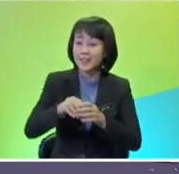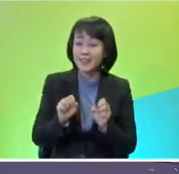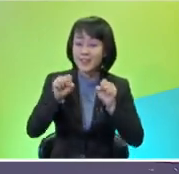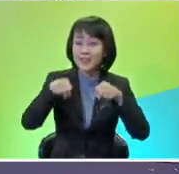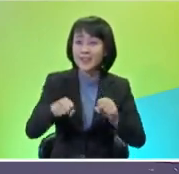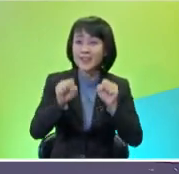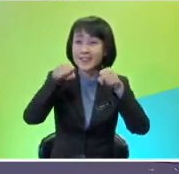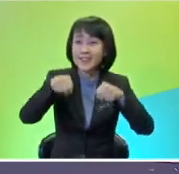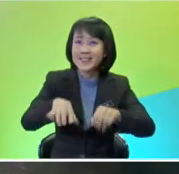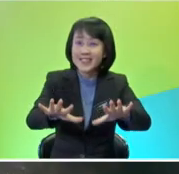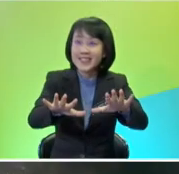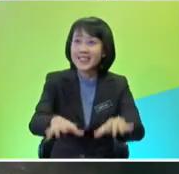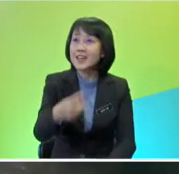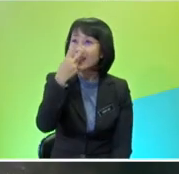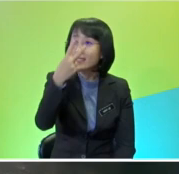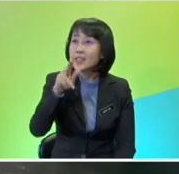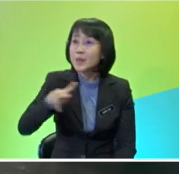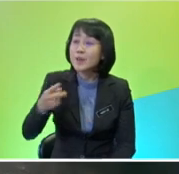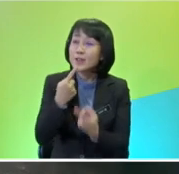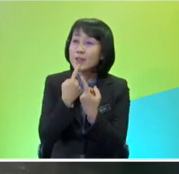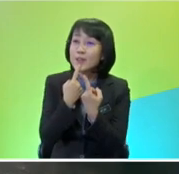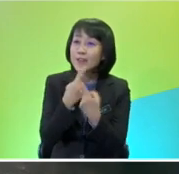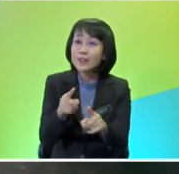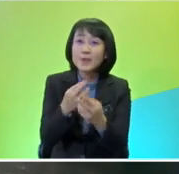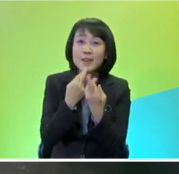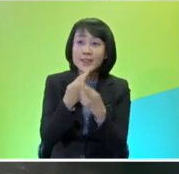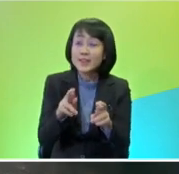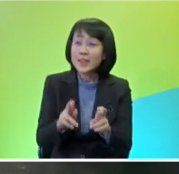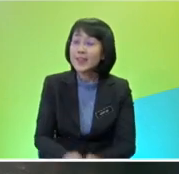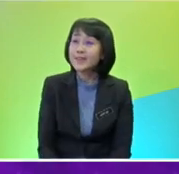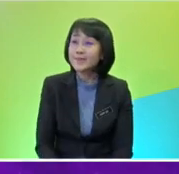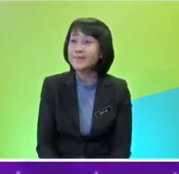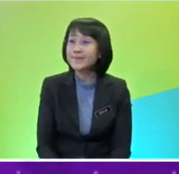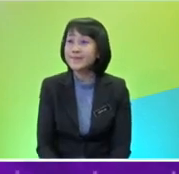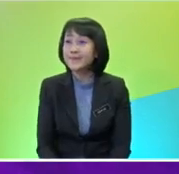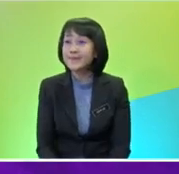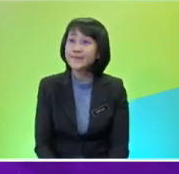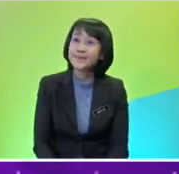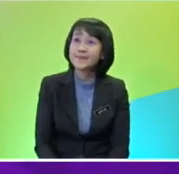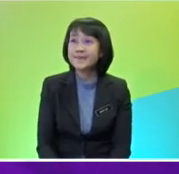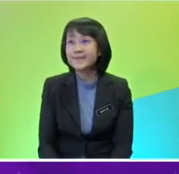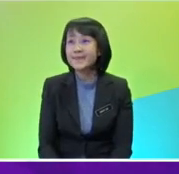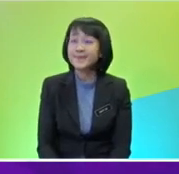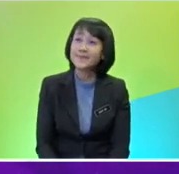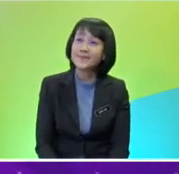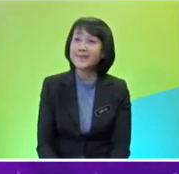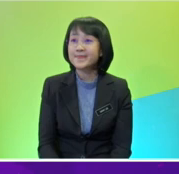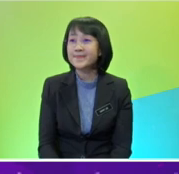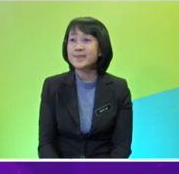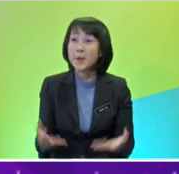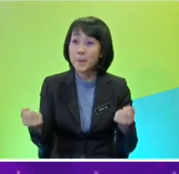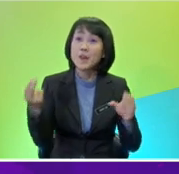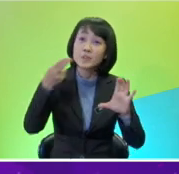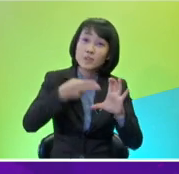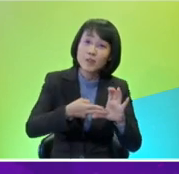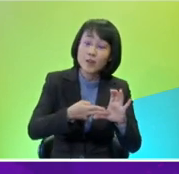Let's see, what are their response? Let's swim in the sea. So, What are your responses? Okay, you want to join me?